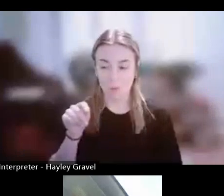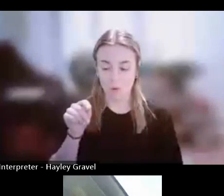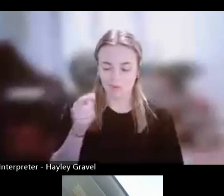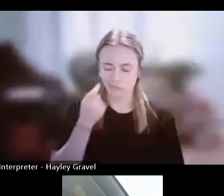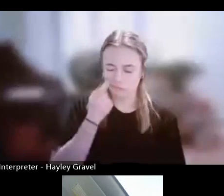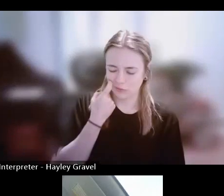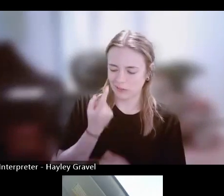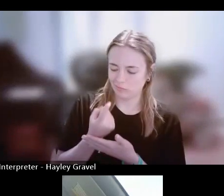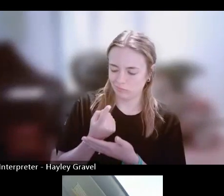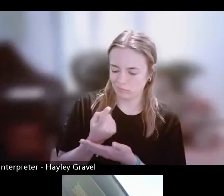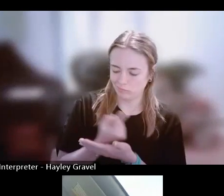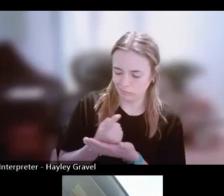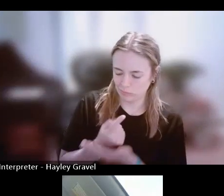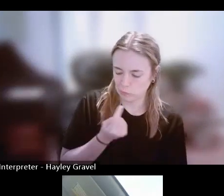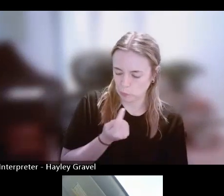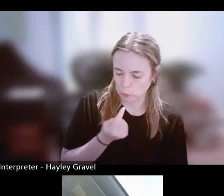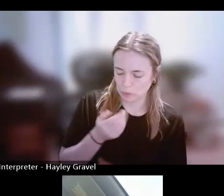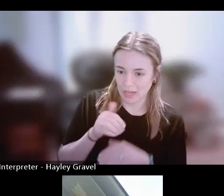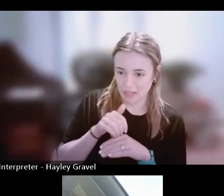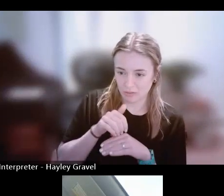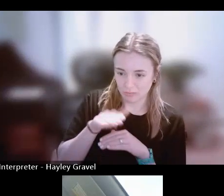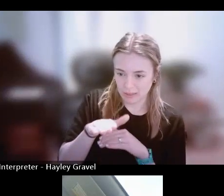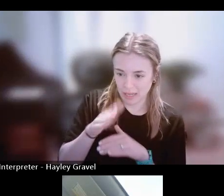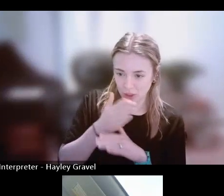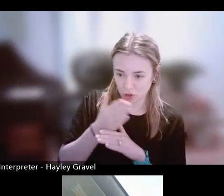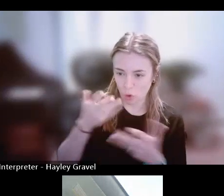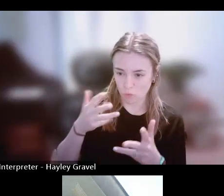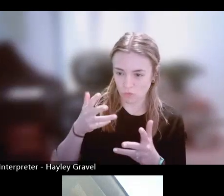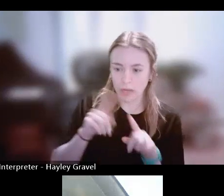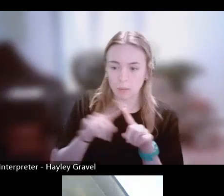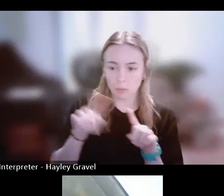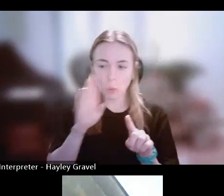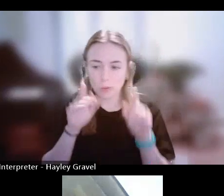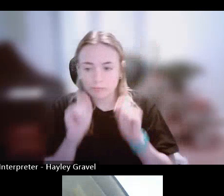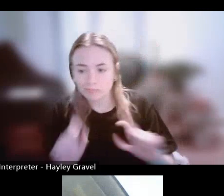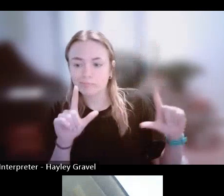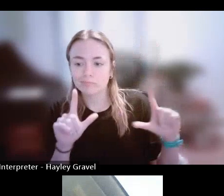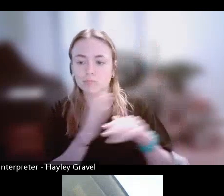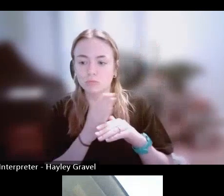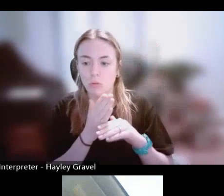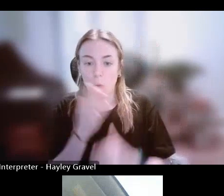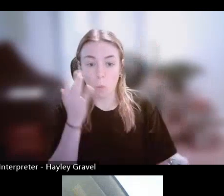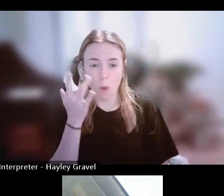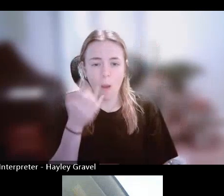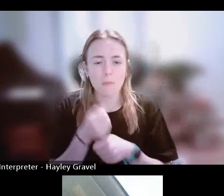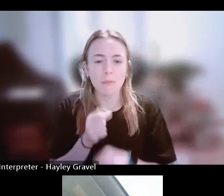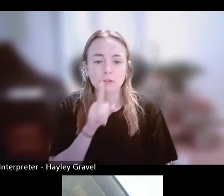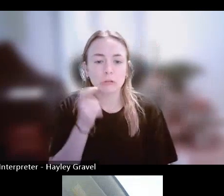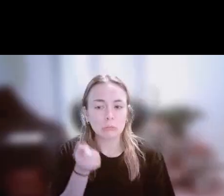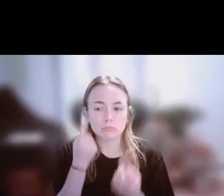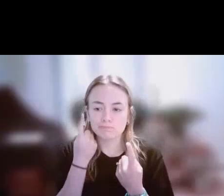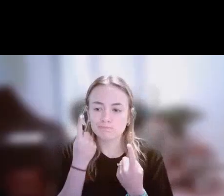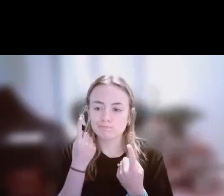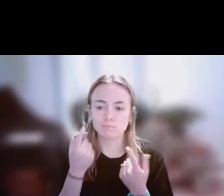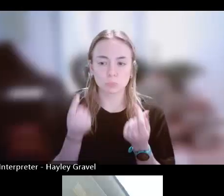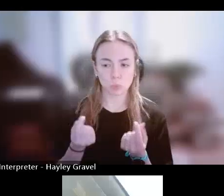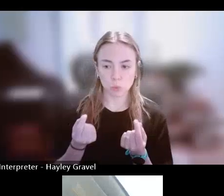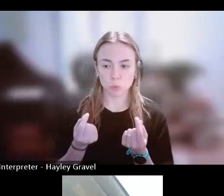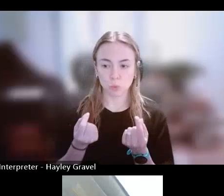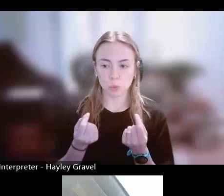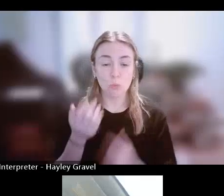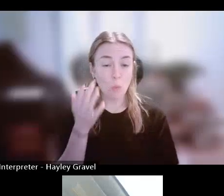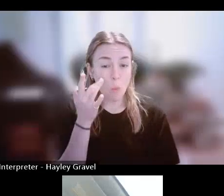Tuesday to make sure we are understanding where we are, what we're doing. Because I've heard from